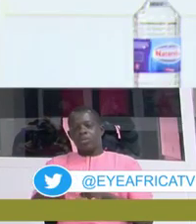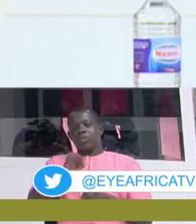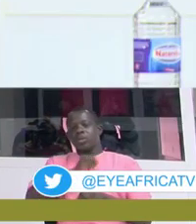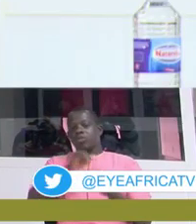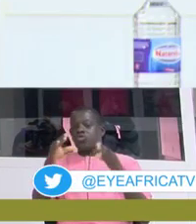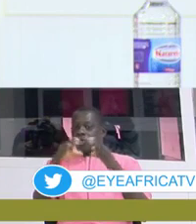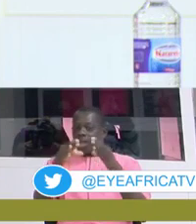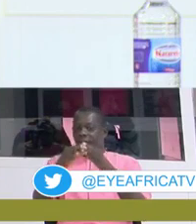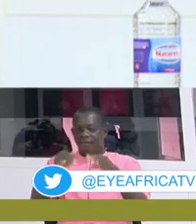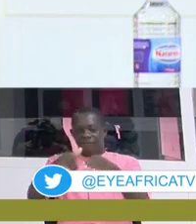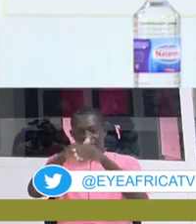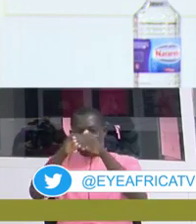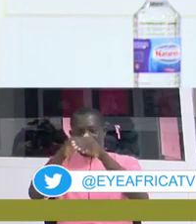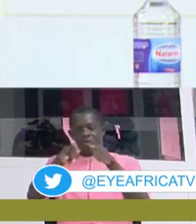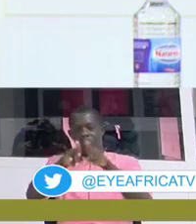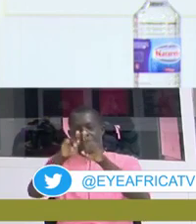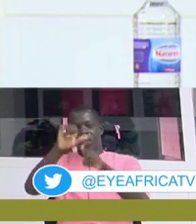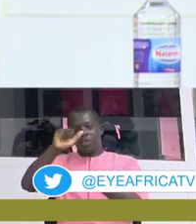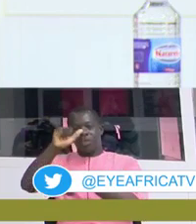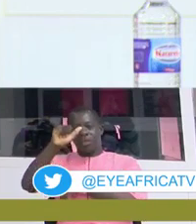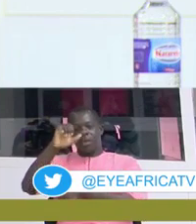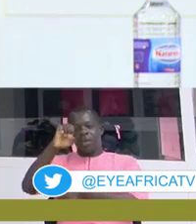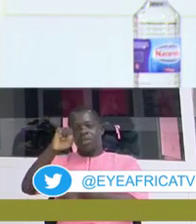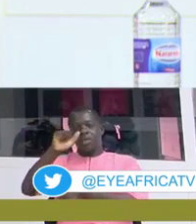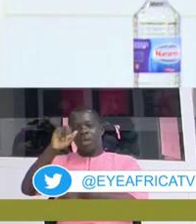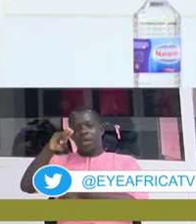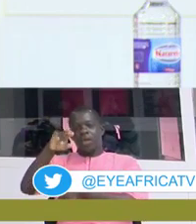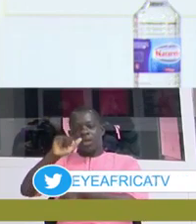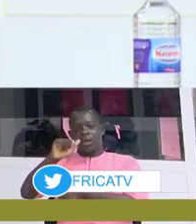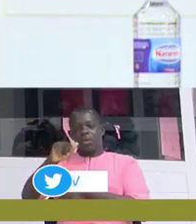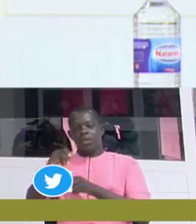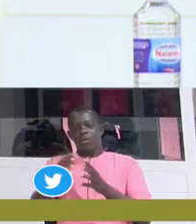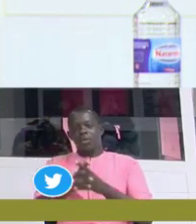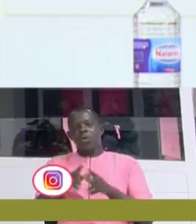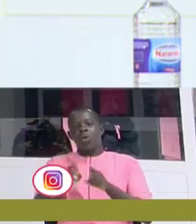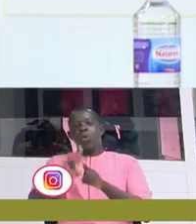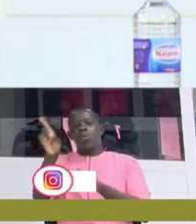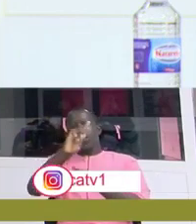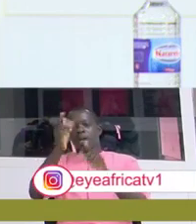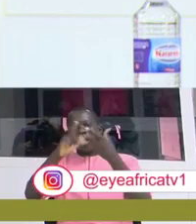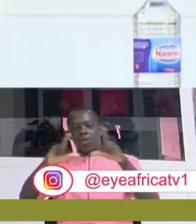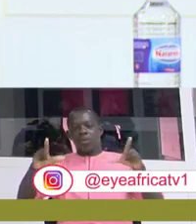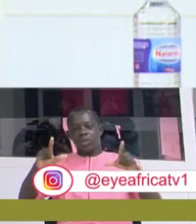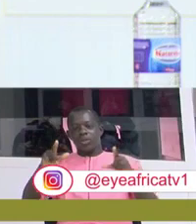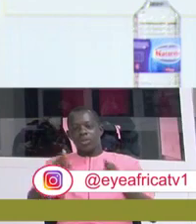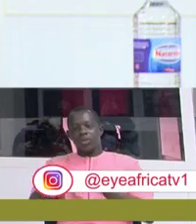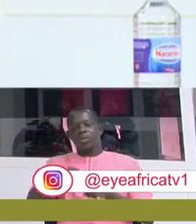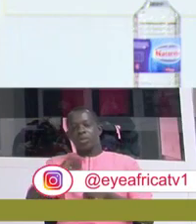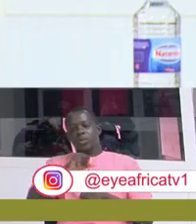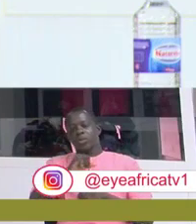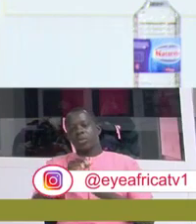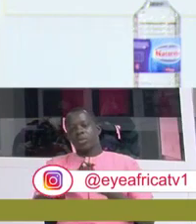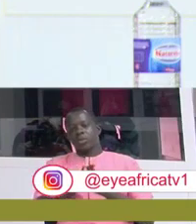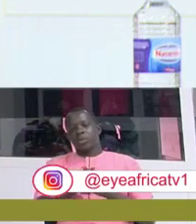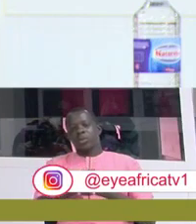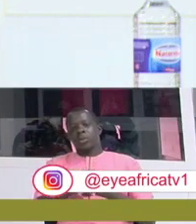He was a close friend to Sana. Yeah. They used to go together. What ethnicity? Munsile Mwati. Jolalam.